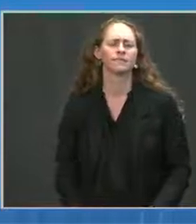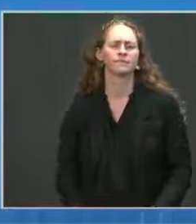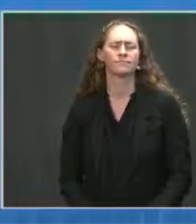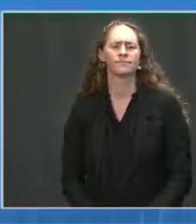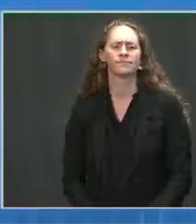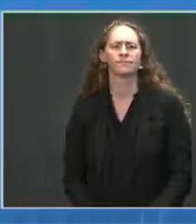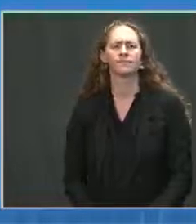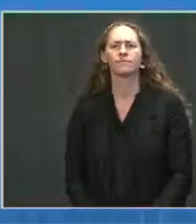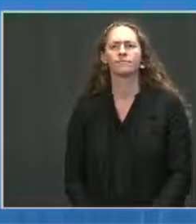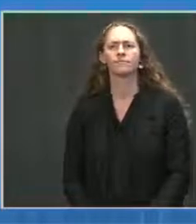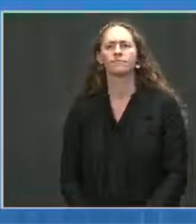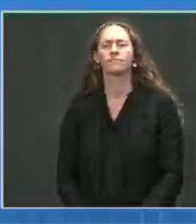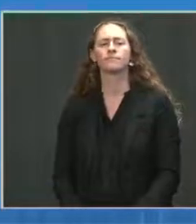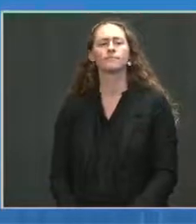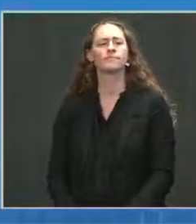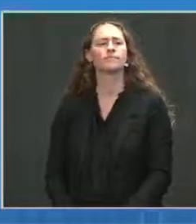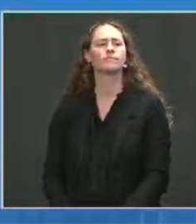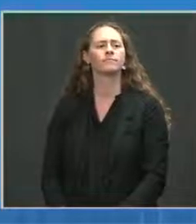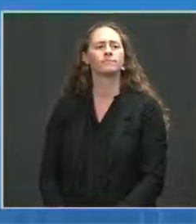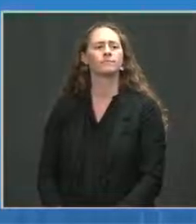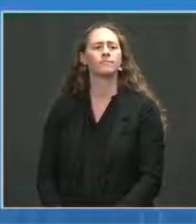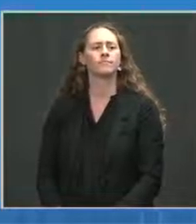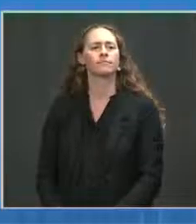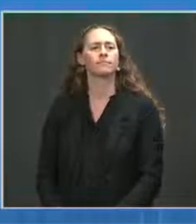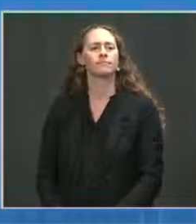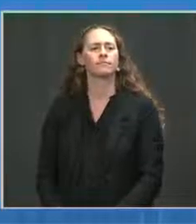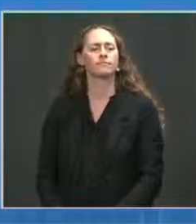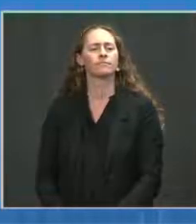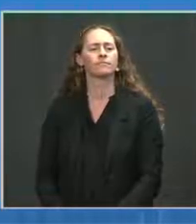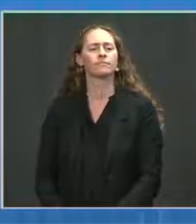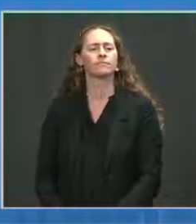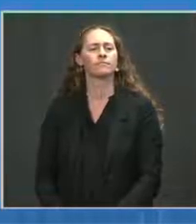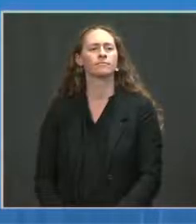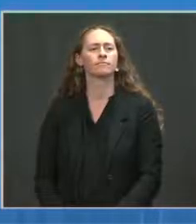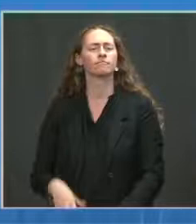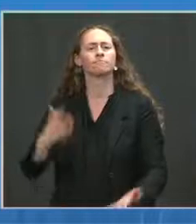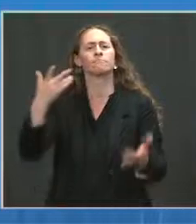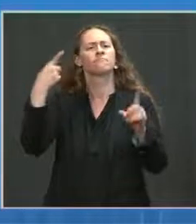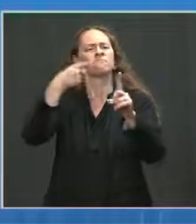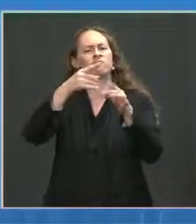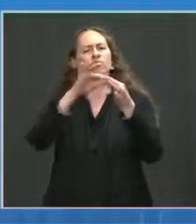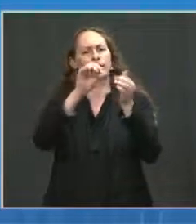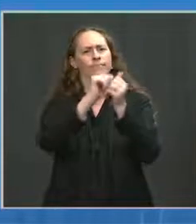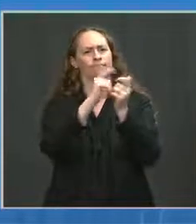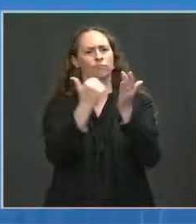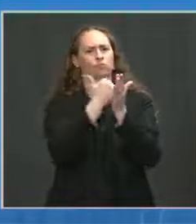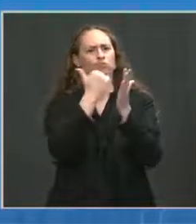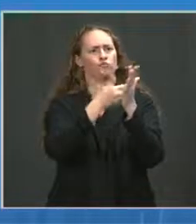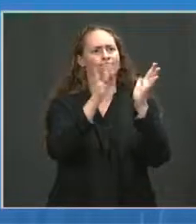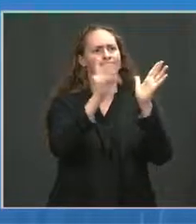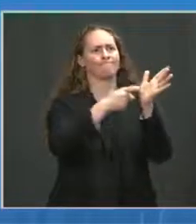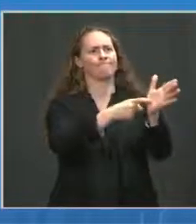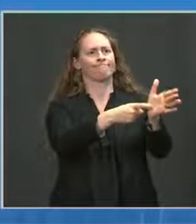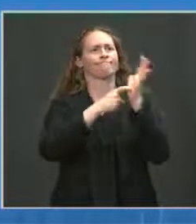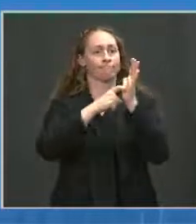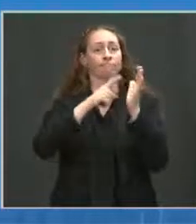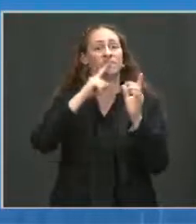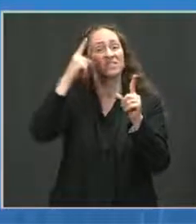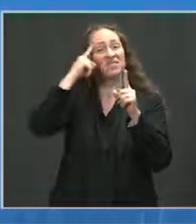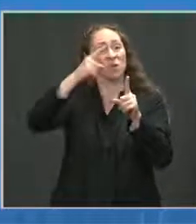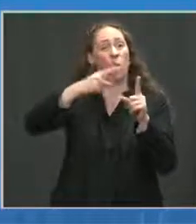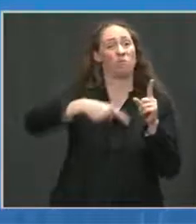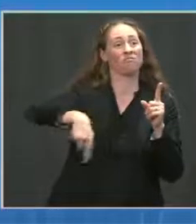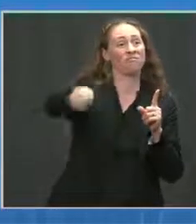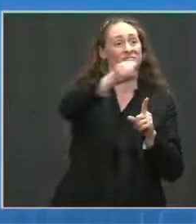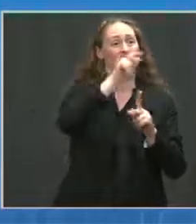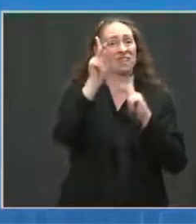additional requirements. It seems what you're trying to do here is impose some sort of cost on people who are unvaccinated as a sort of the stick there to